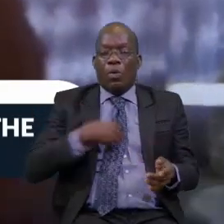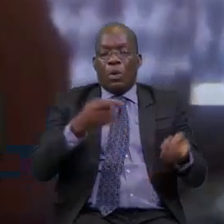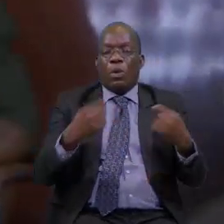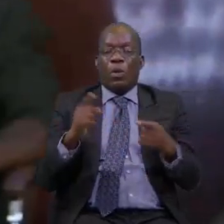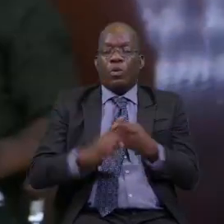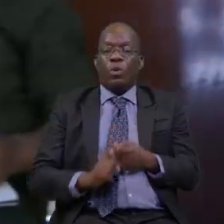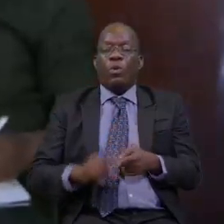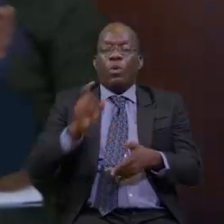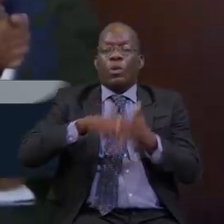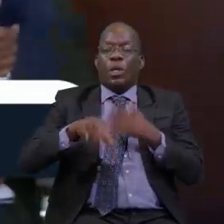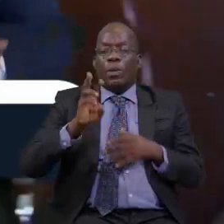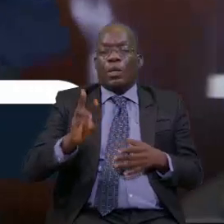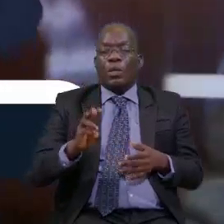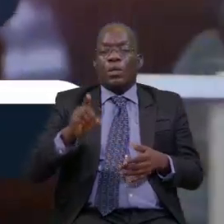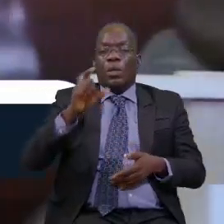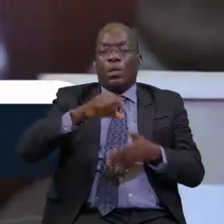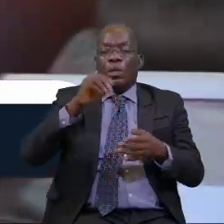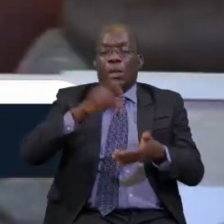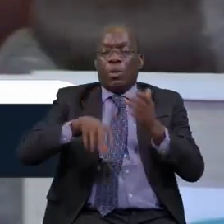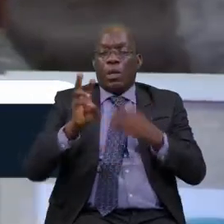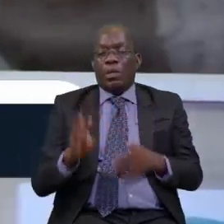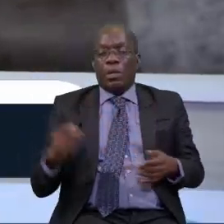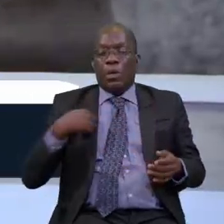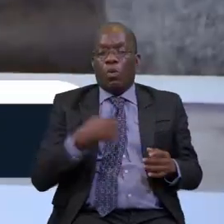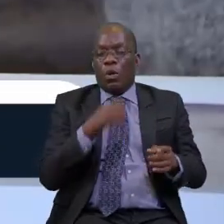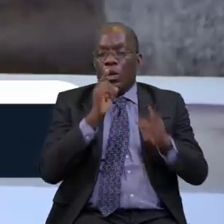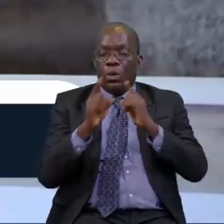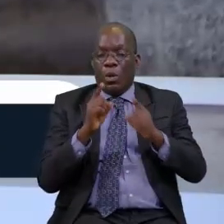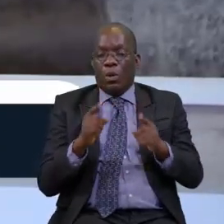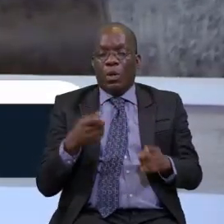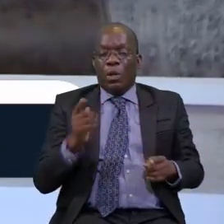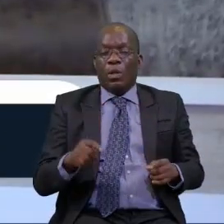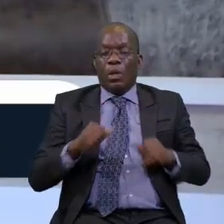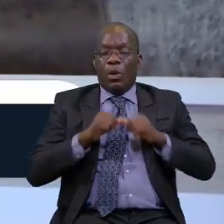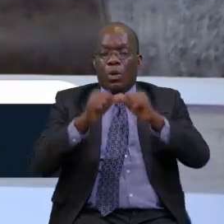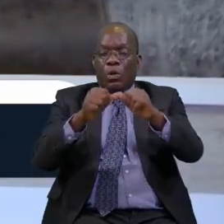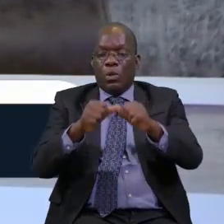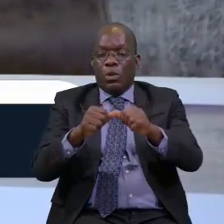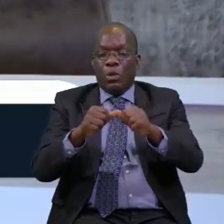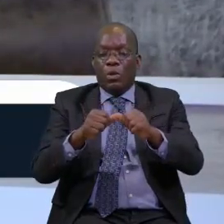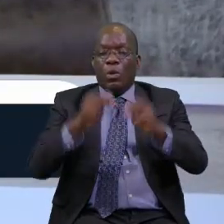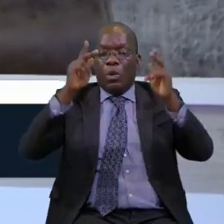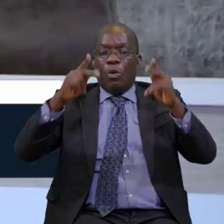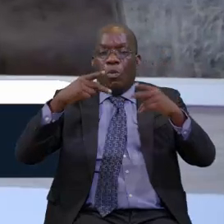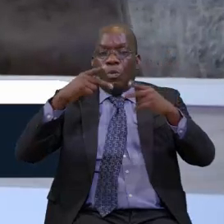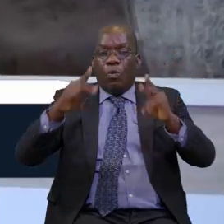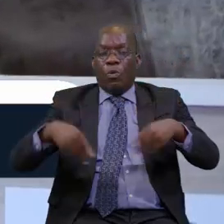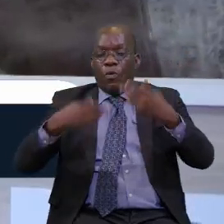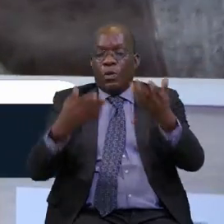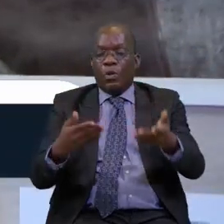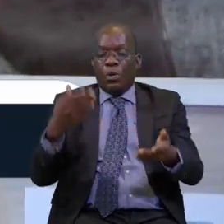chapter 6, we're talking about the recurring provision of the shepherd